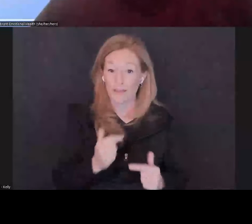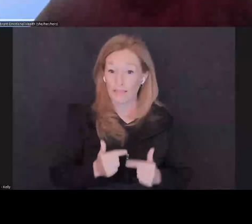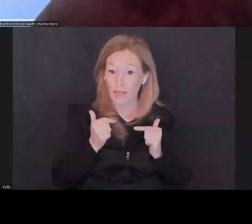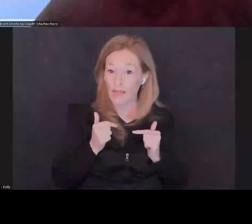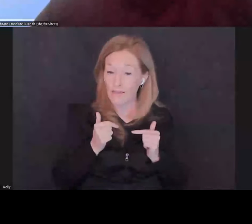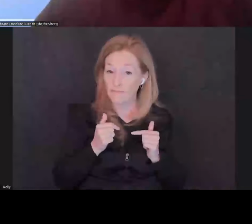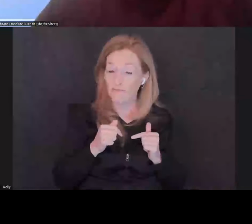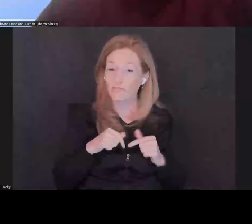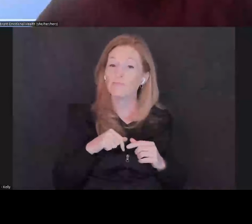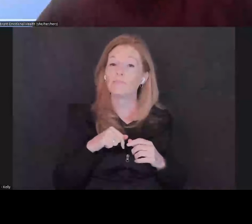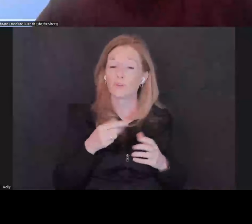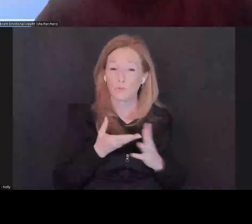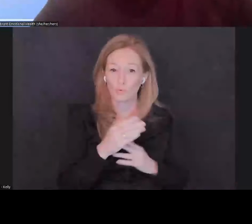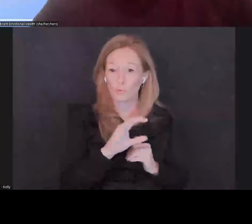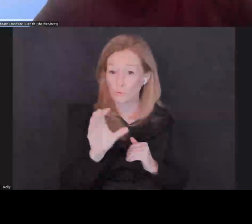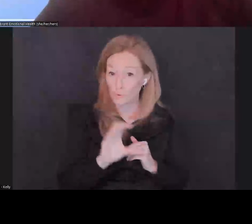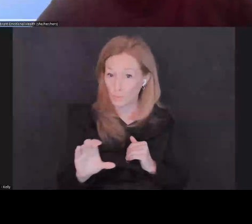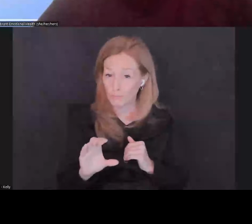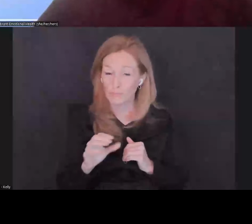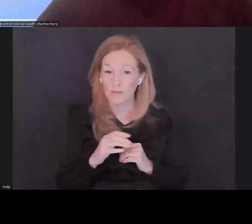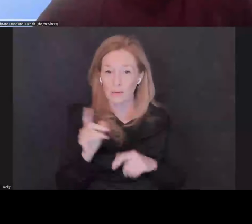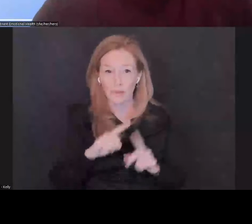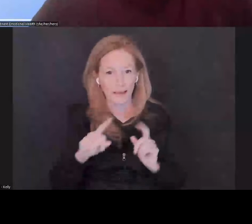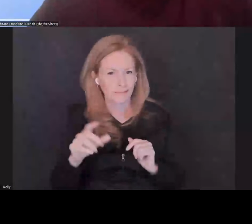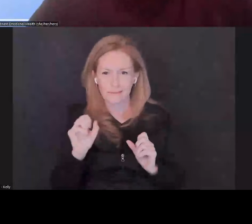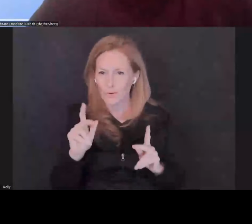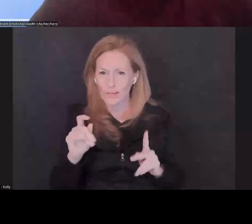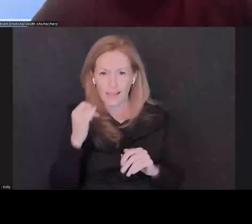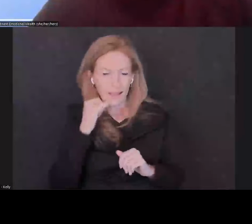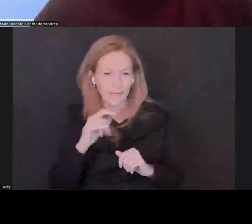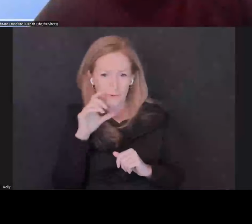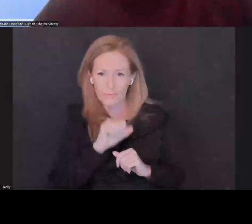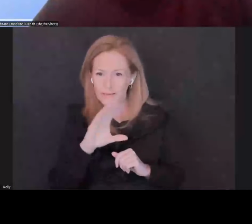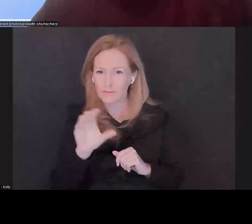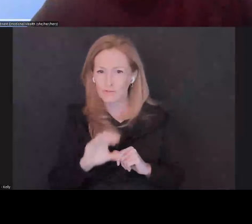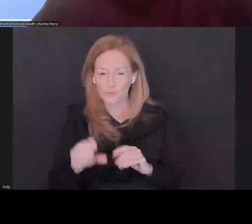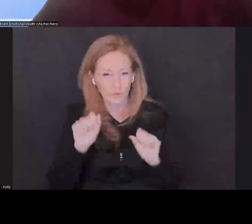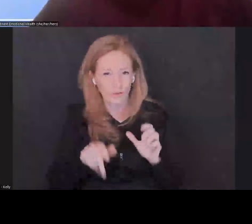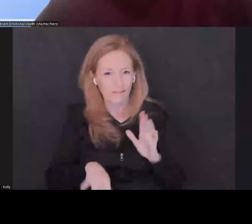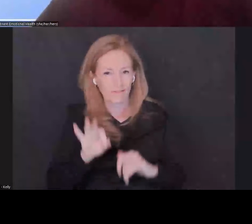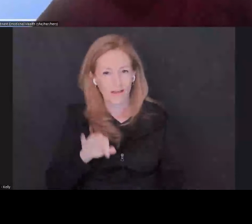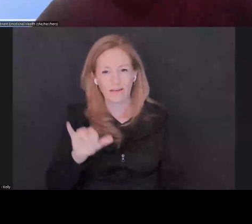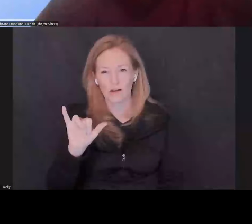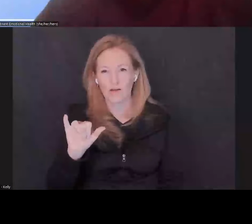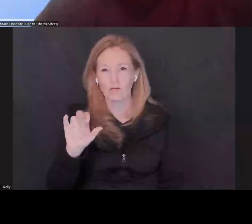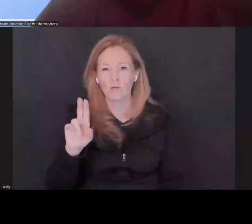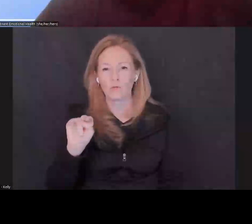via Zoom, but it's okay if you missed the Zoom, you can always check it out on YouTube. And again, you can access that